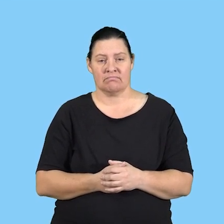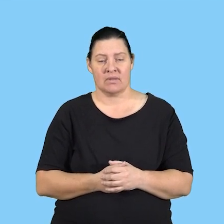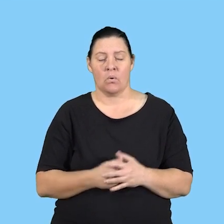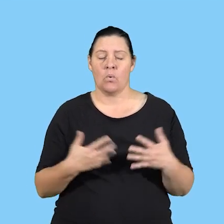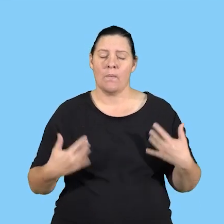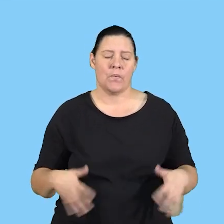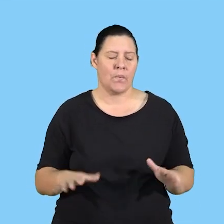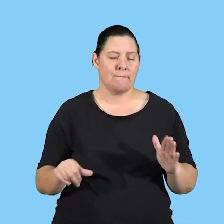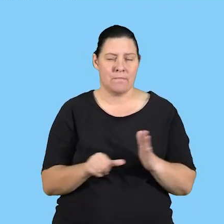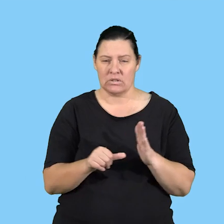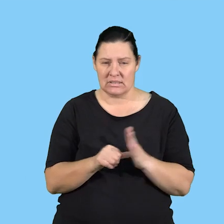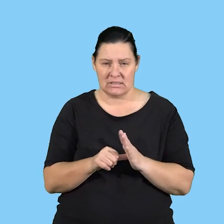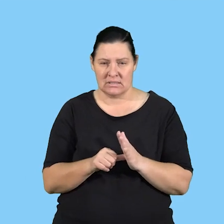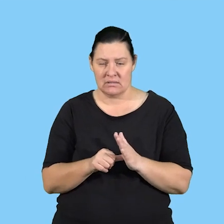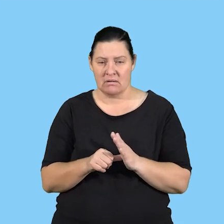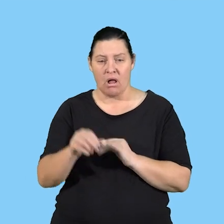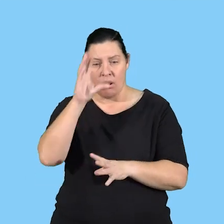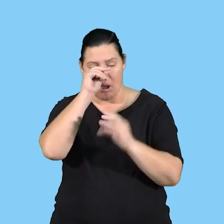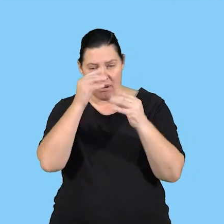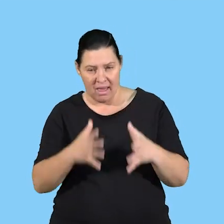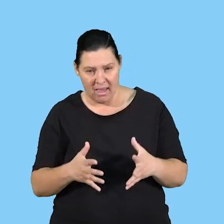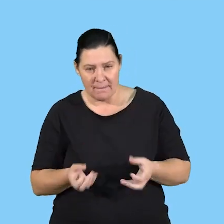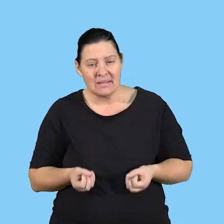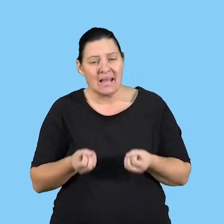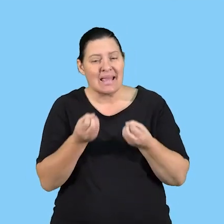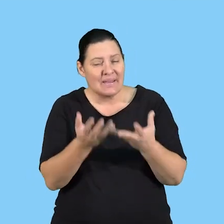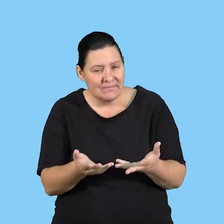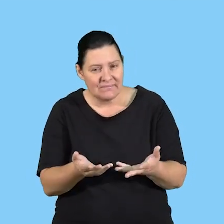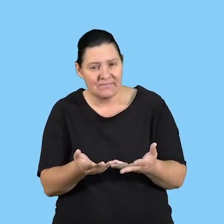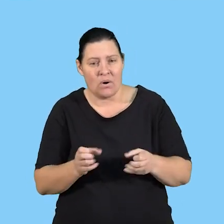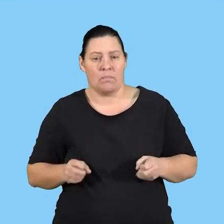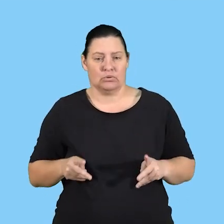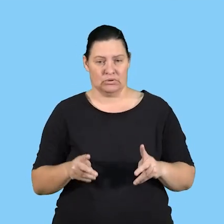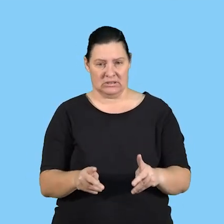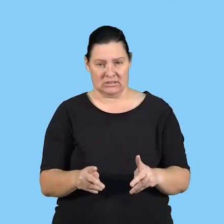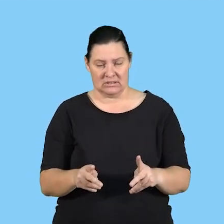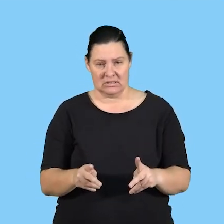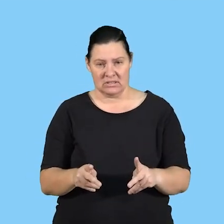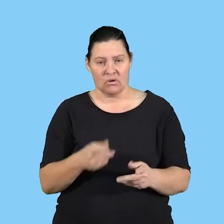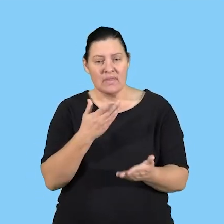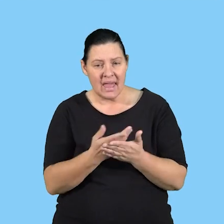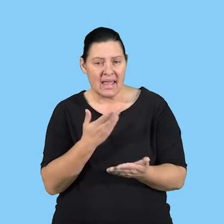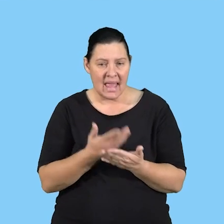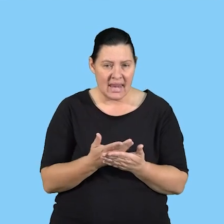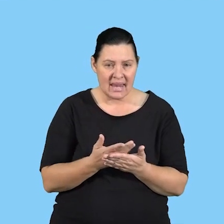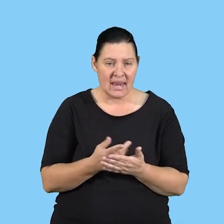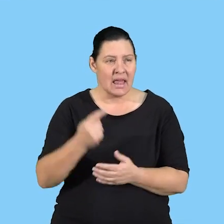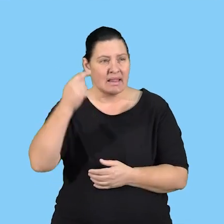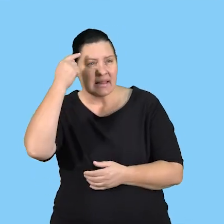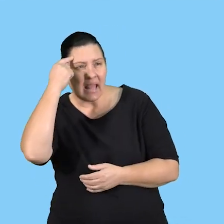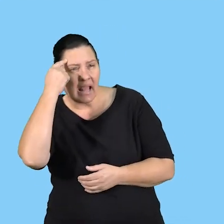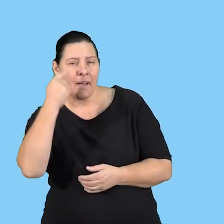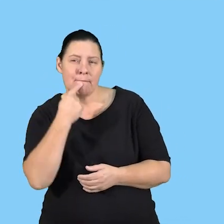I cannot stress enough, we need to give our learners the opportunity to talk about their